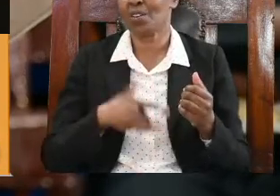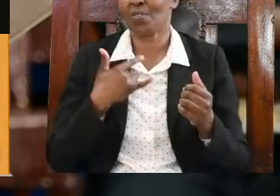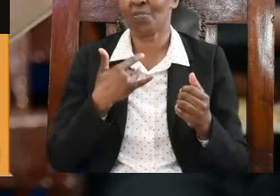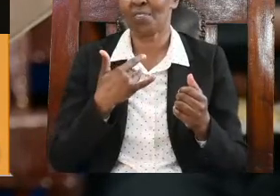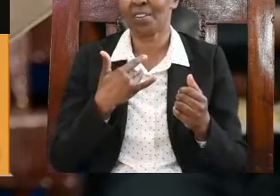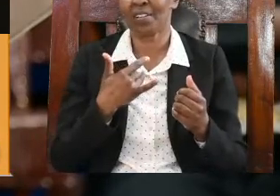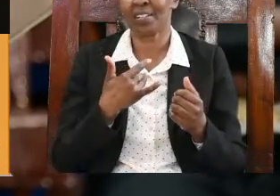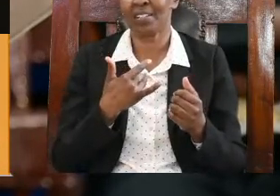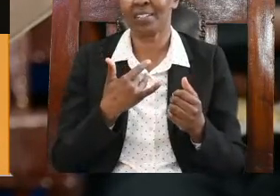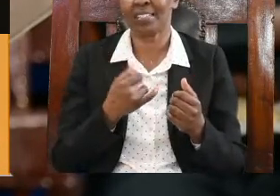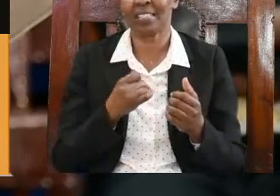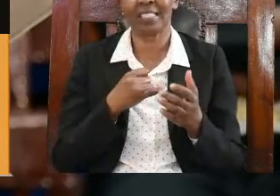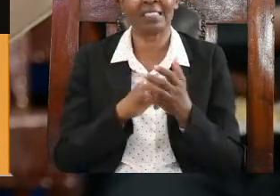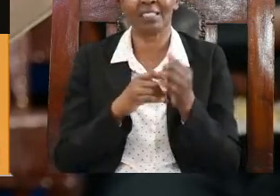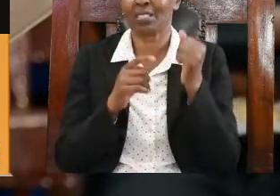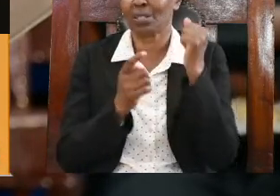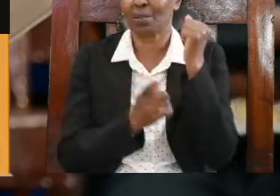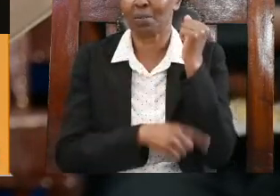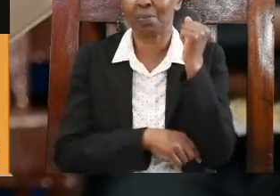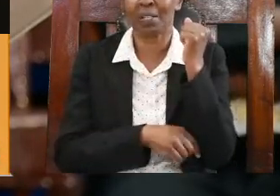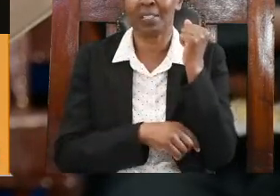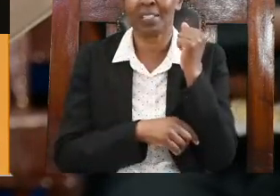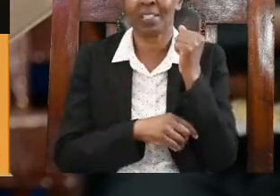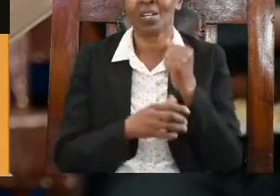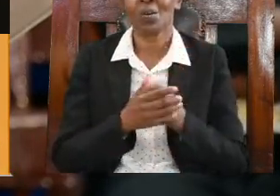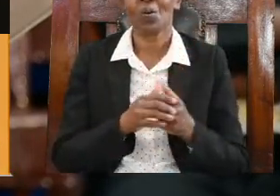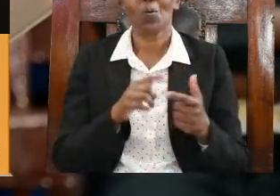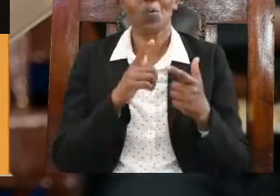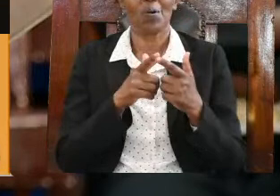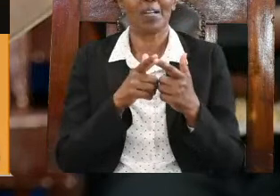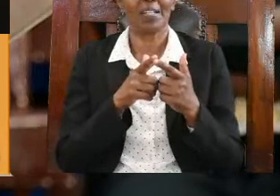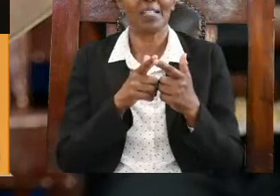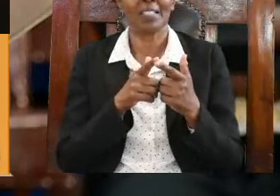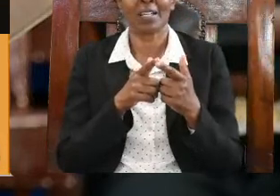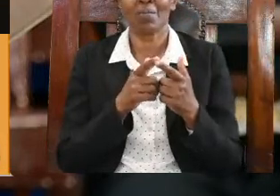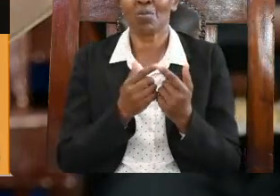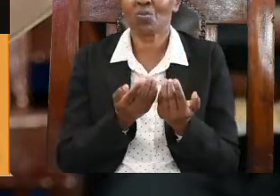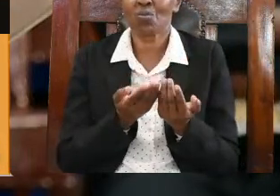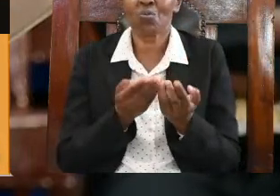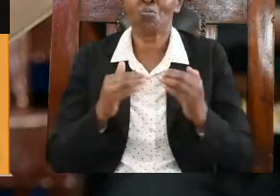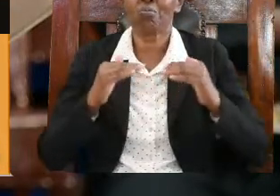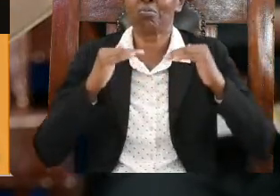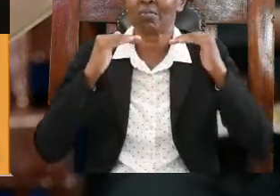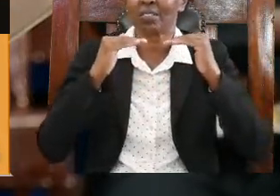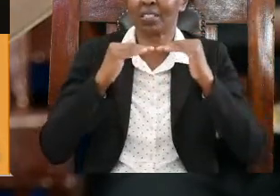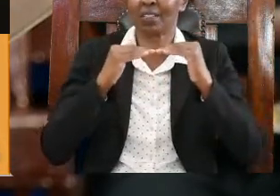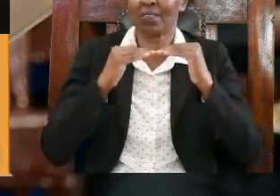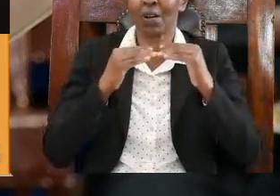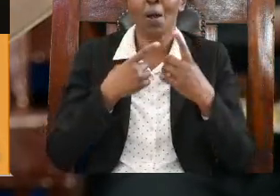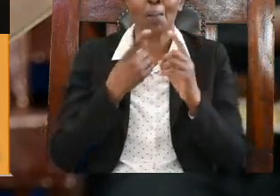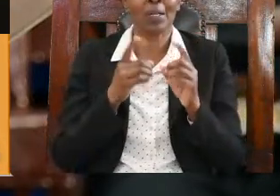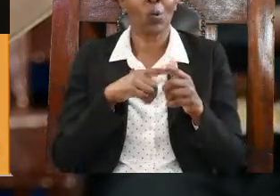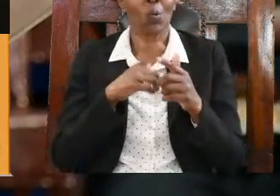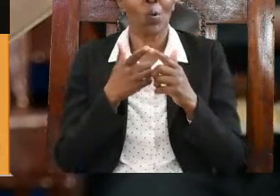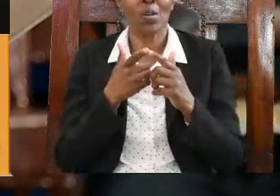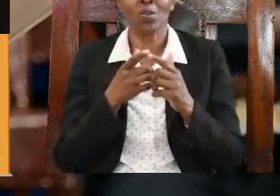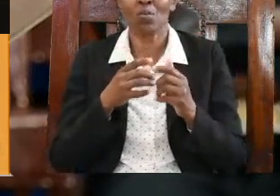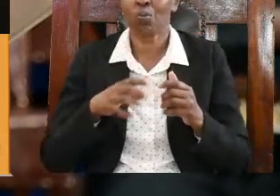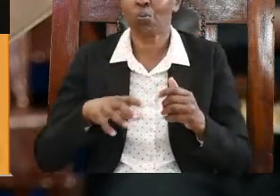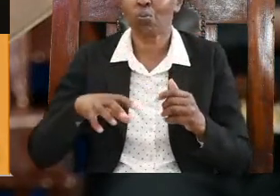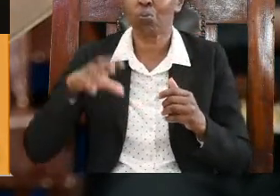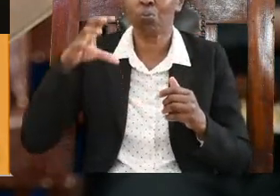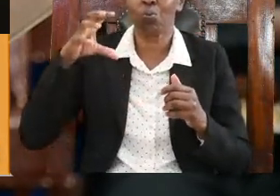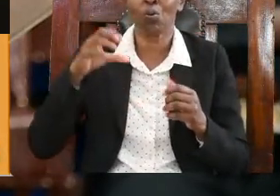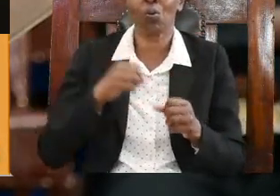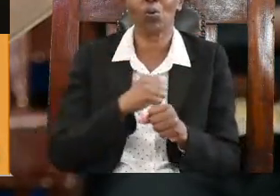growing, you are such a darling, wakati nyambo mulko mnatoshana, but when they see you growing, even in church,